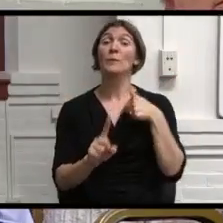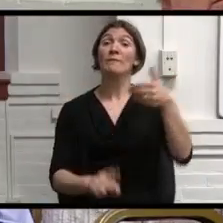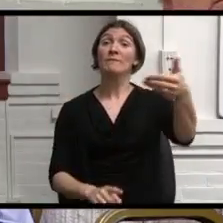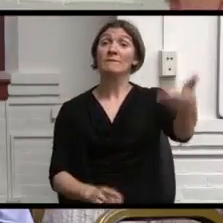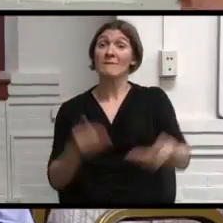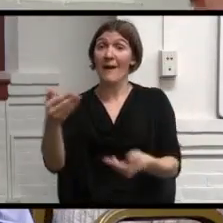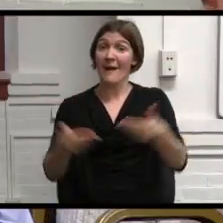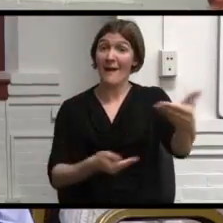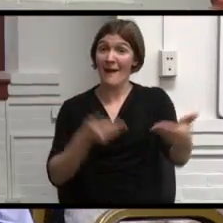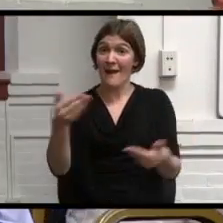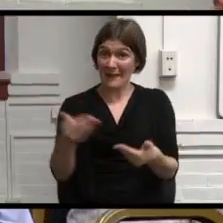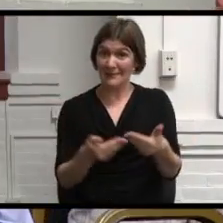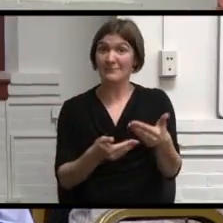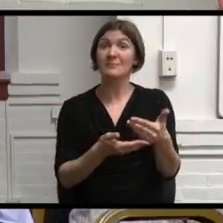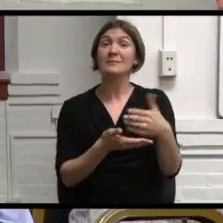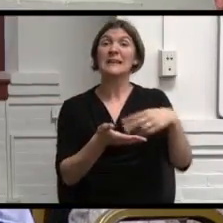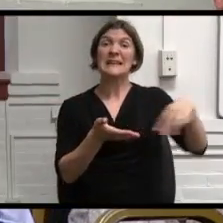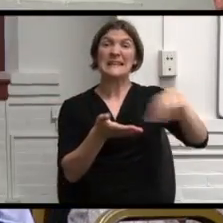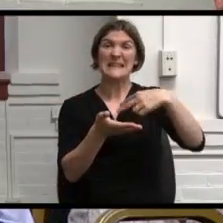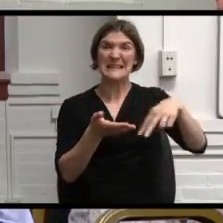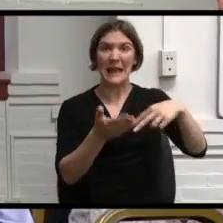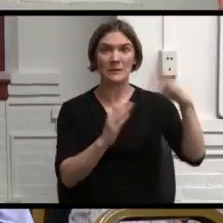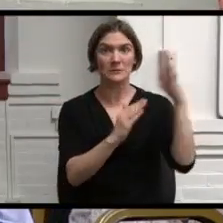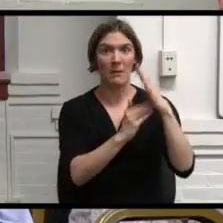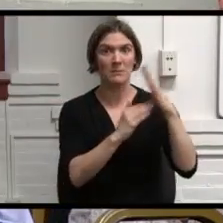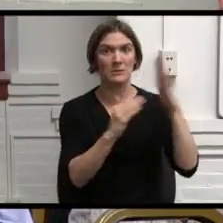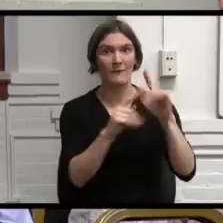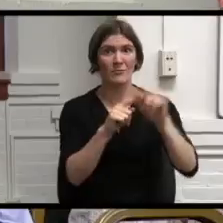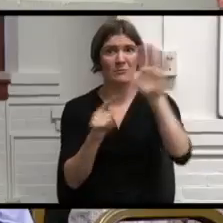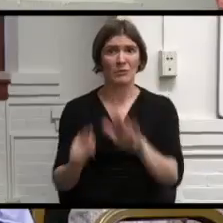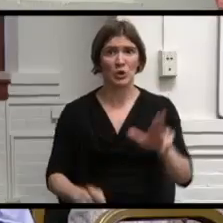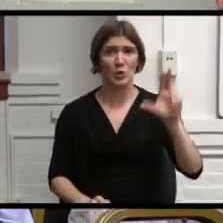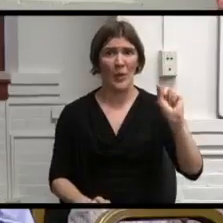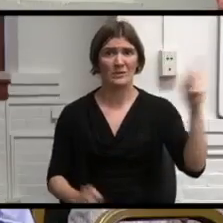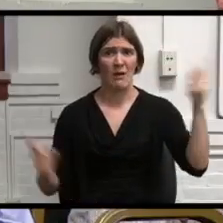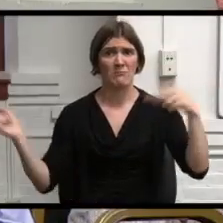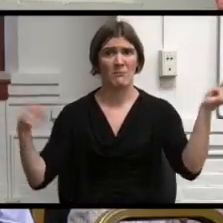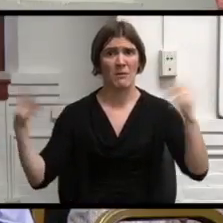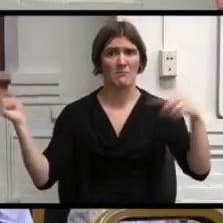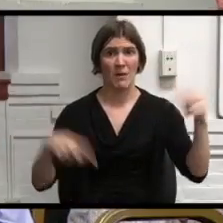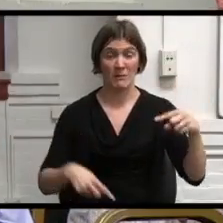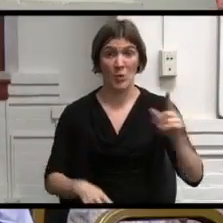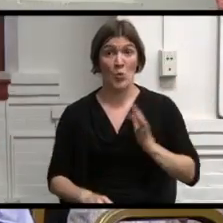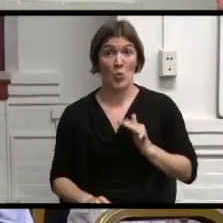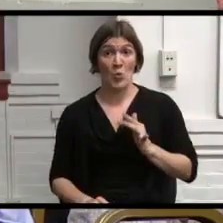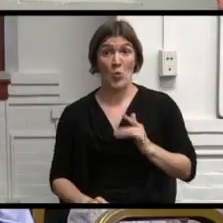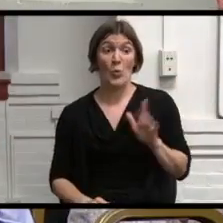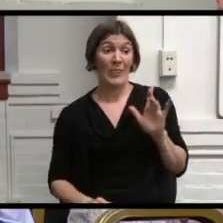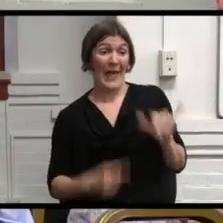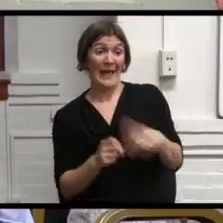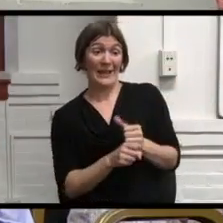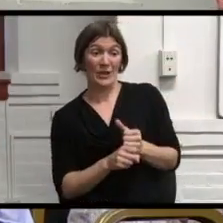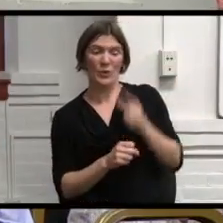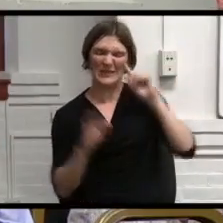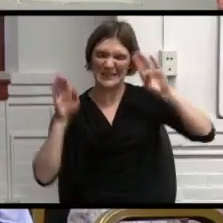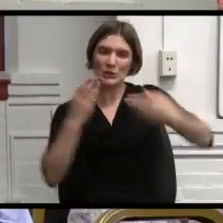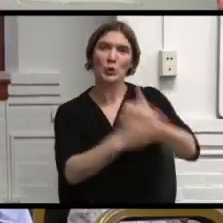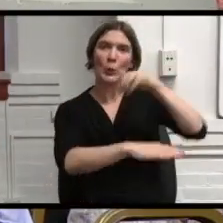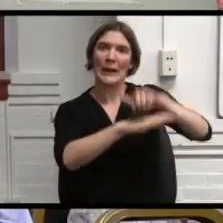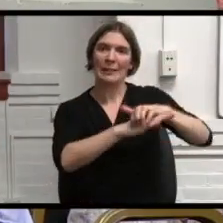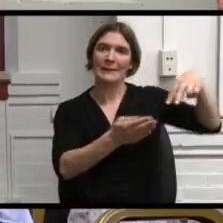invited some of the dance greats from all over the country, and especially that year we focused on New England.